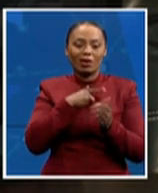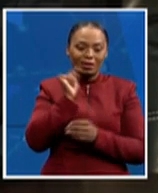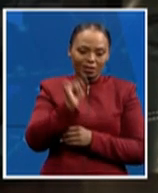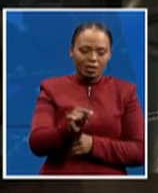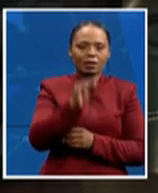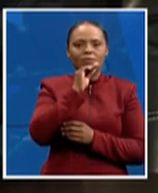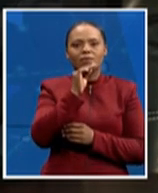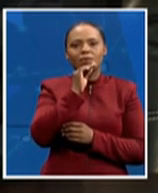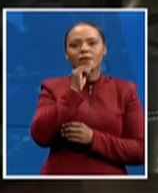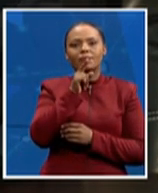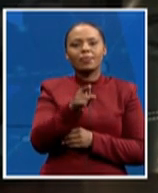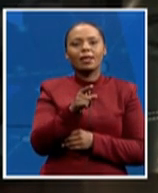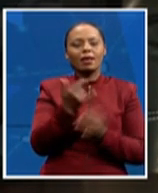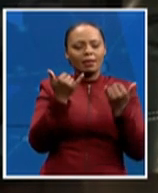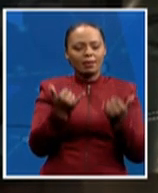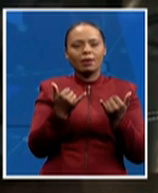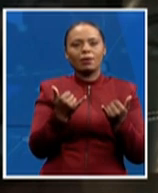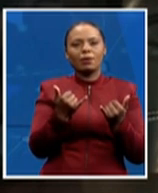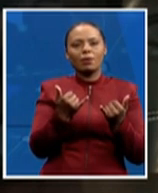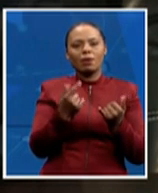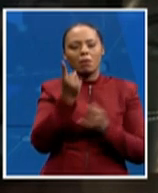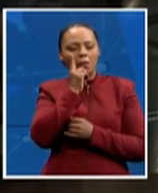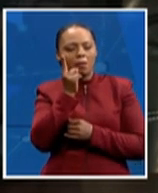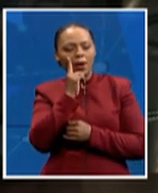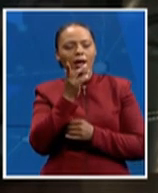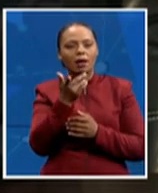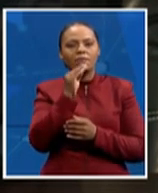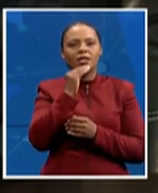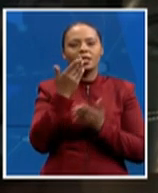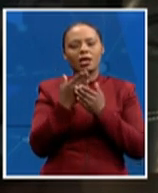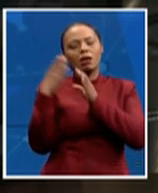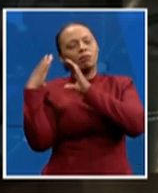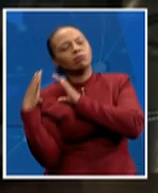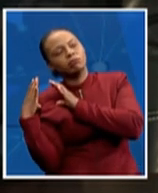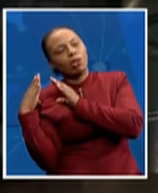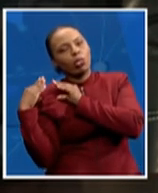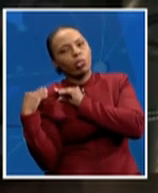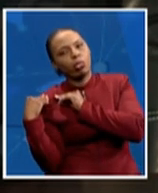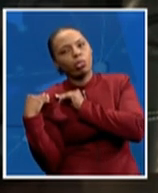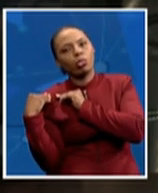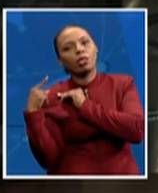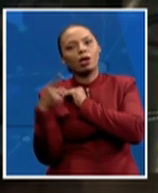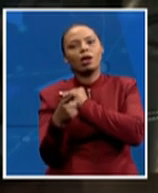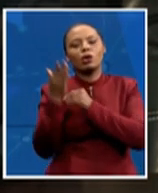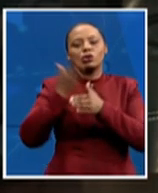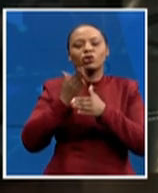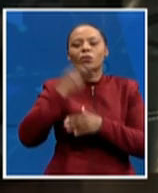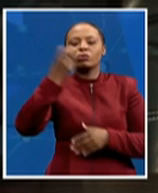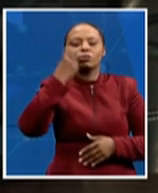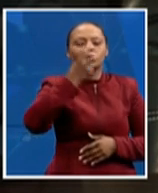wounds of unemployment and the loss of livelihood that have been as a result of